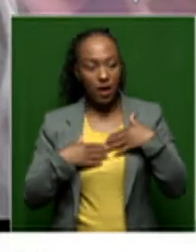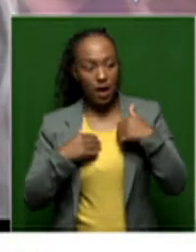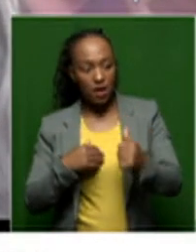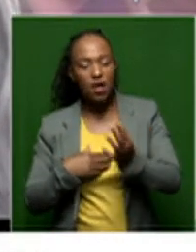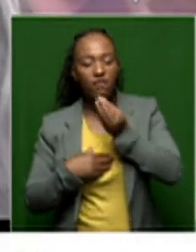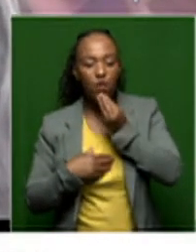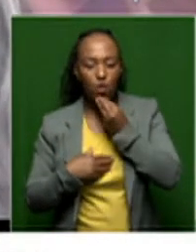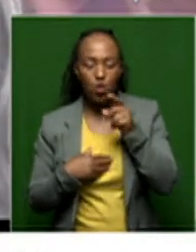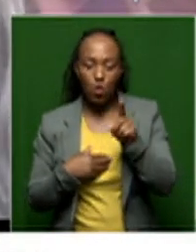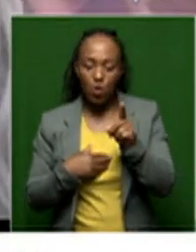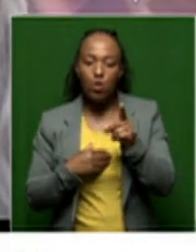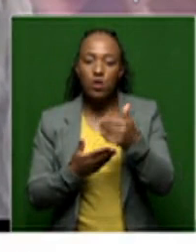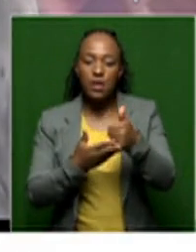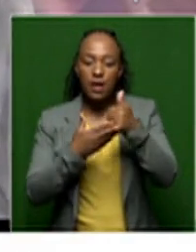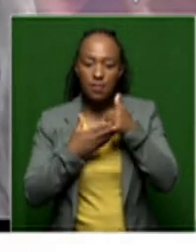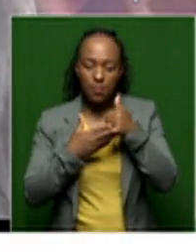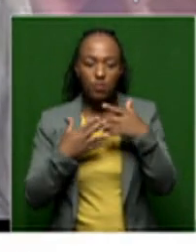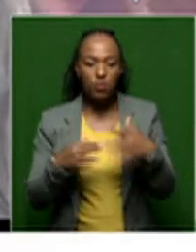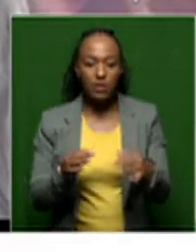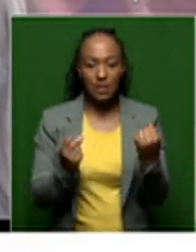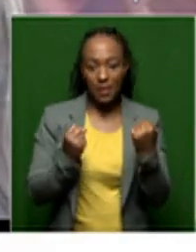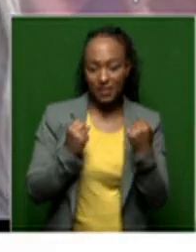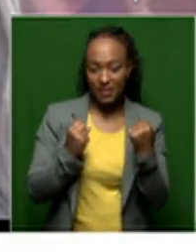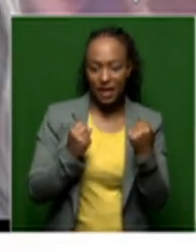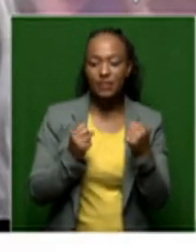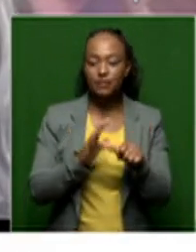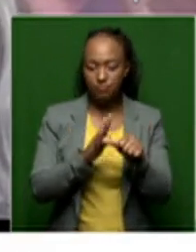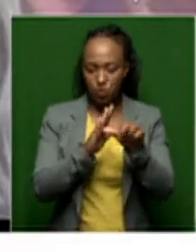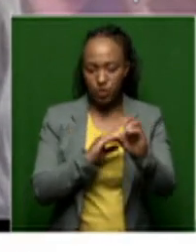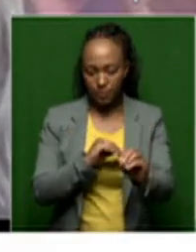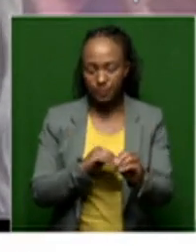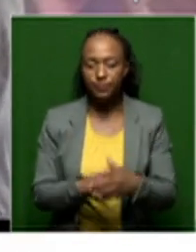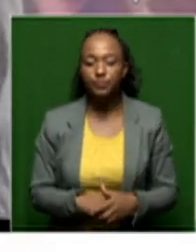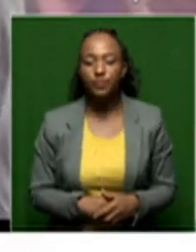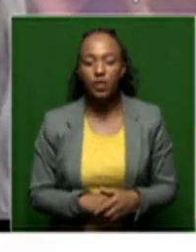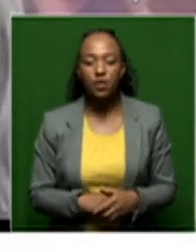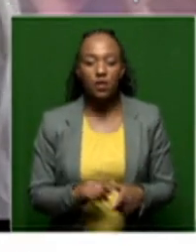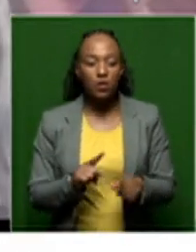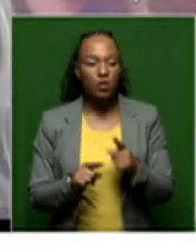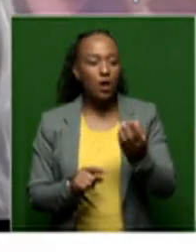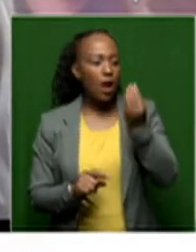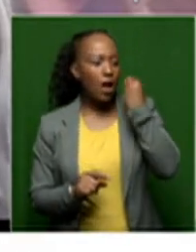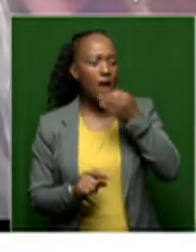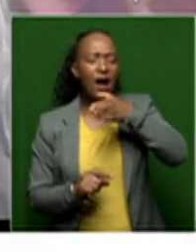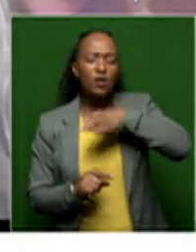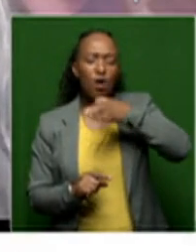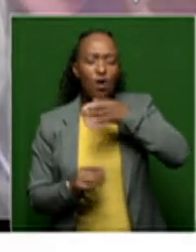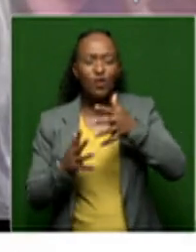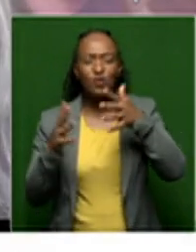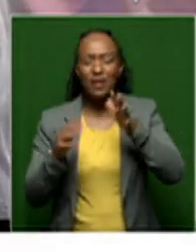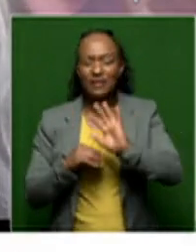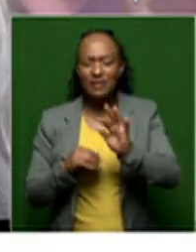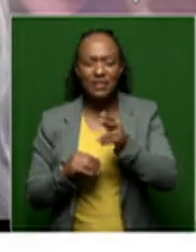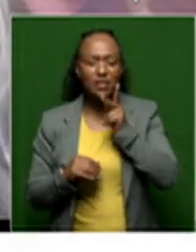diet, exercise is also very important. Not consuming too much of alcohol,